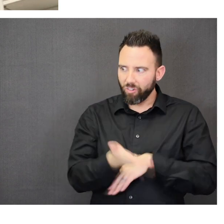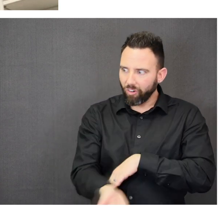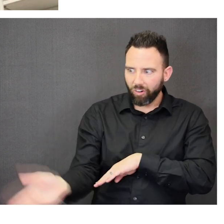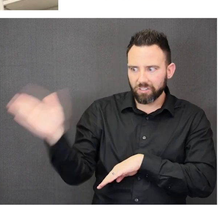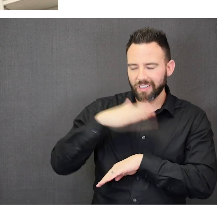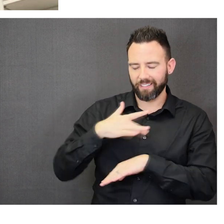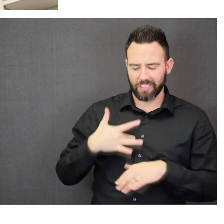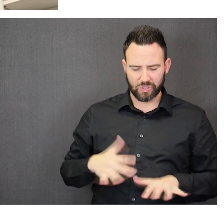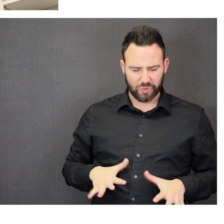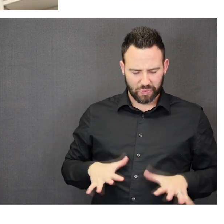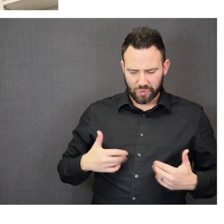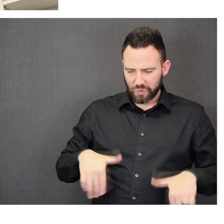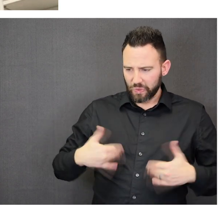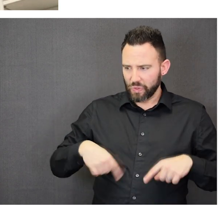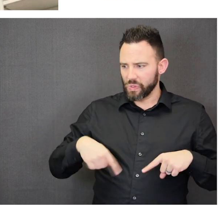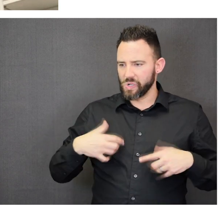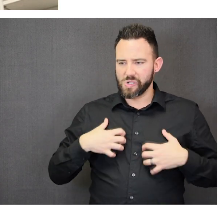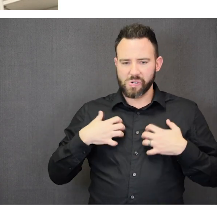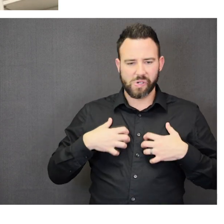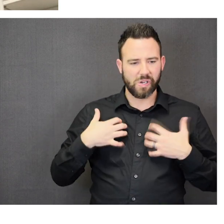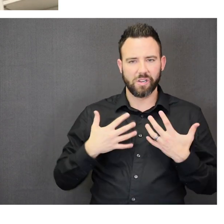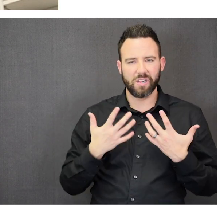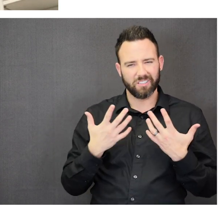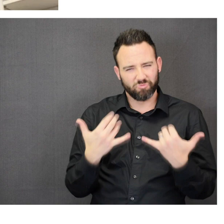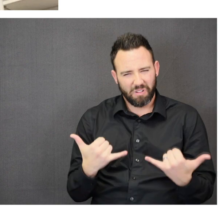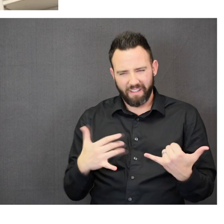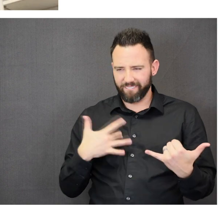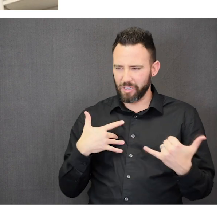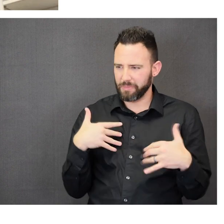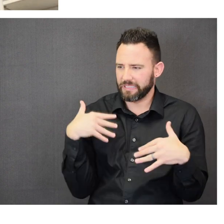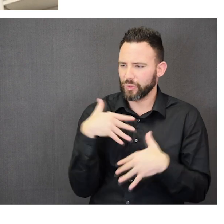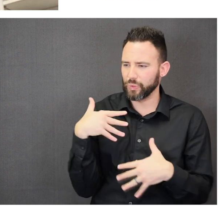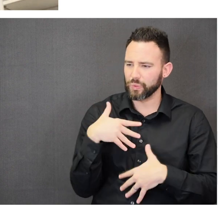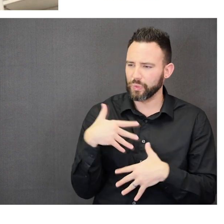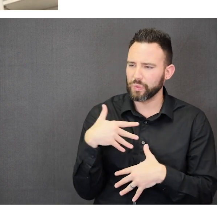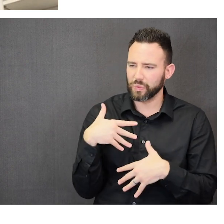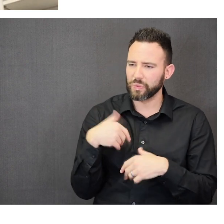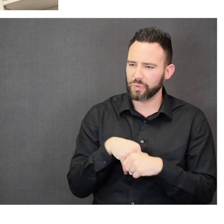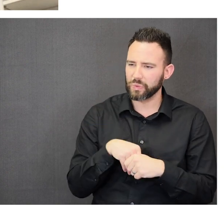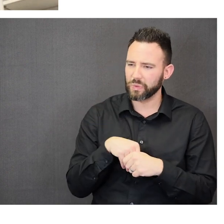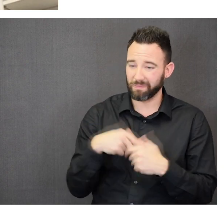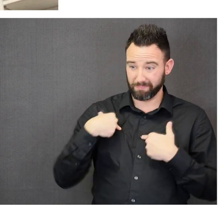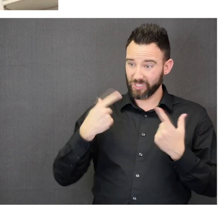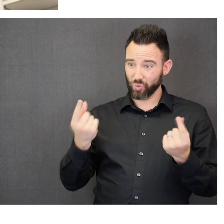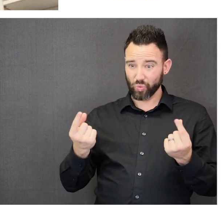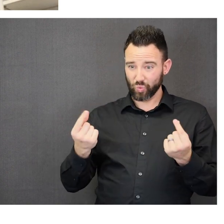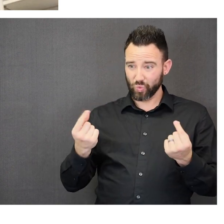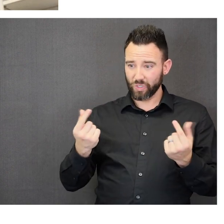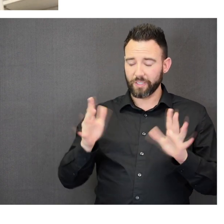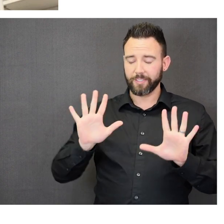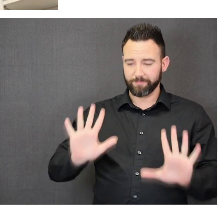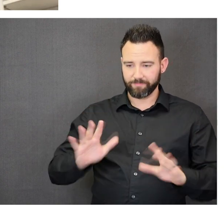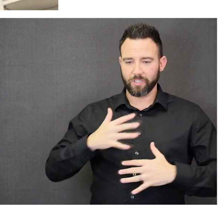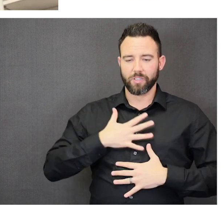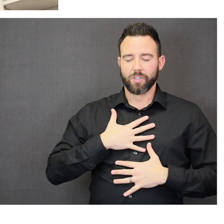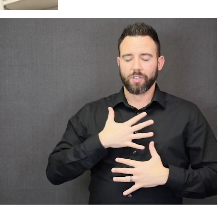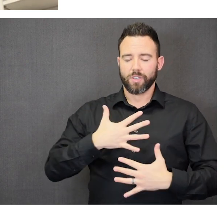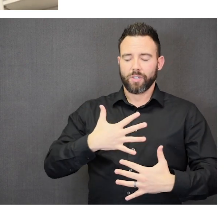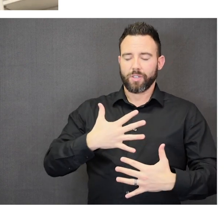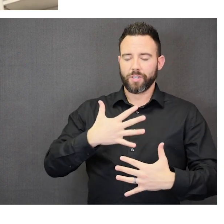I'm noticing that I'm even feeling a little scared right now. So I'm going to take a deep